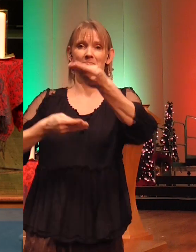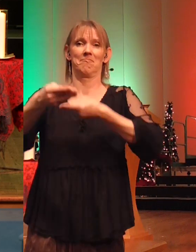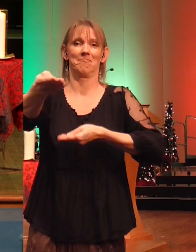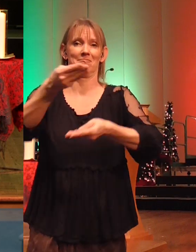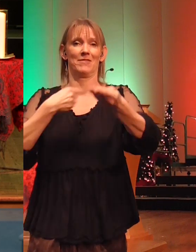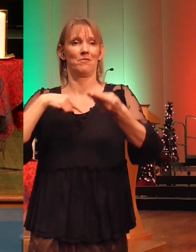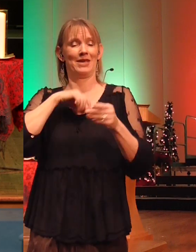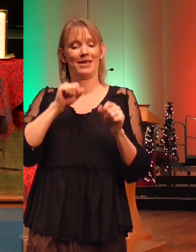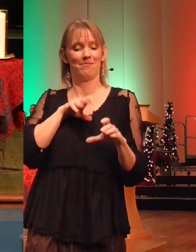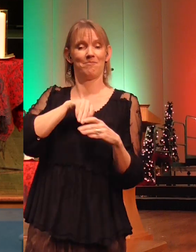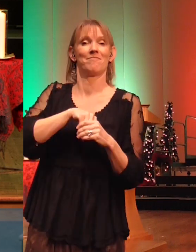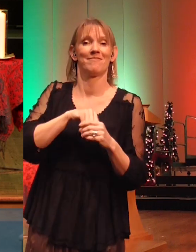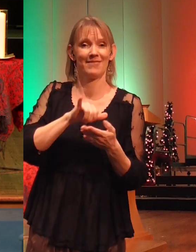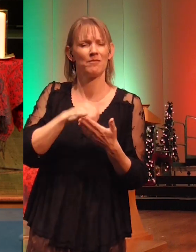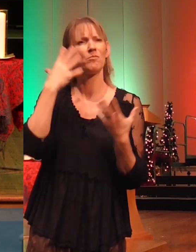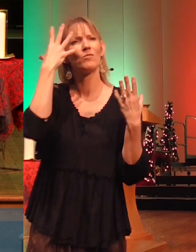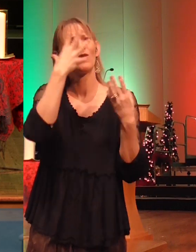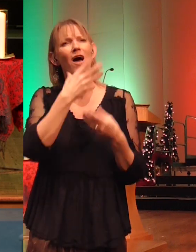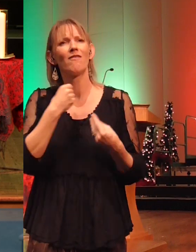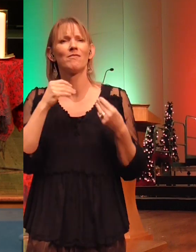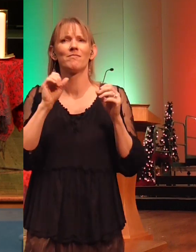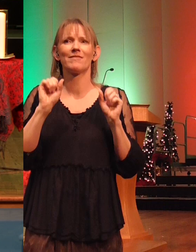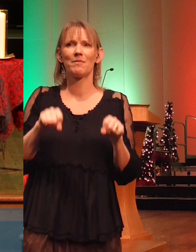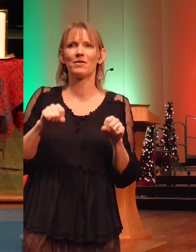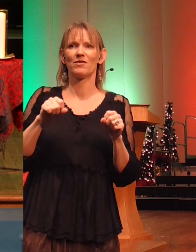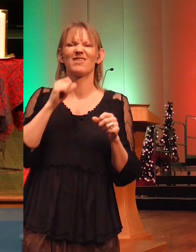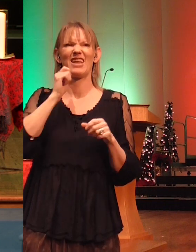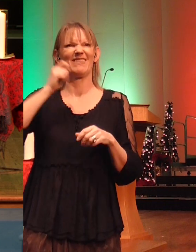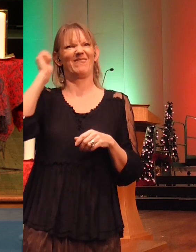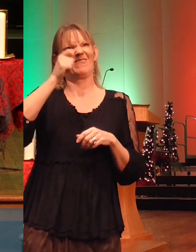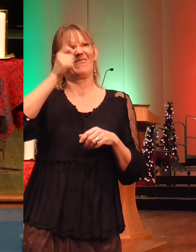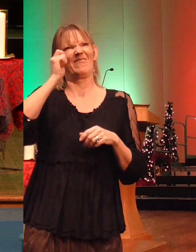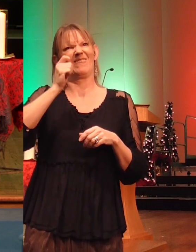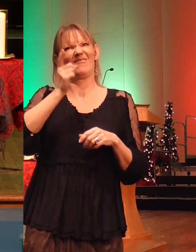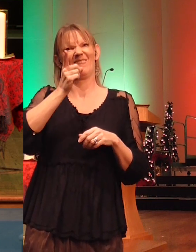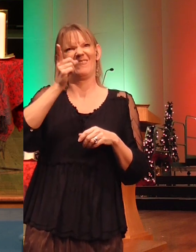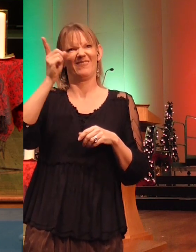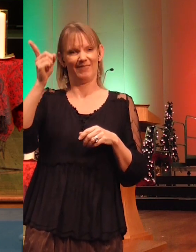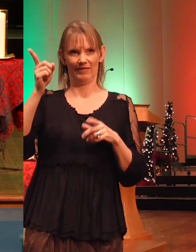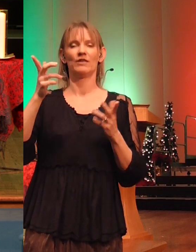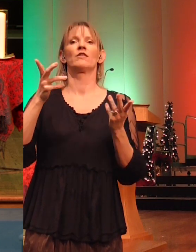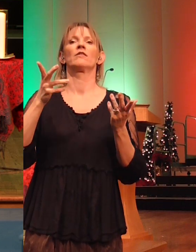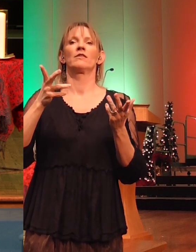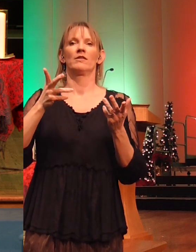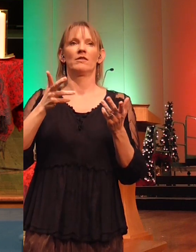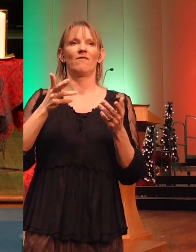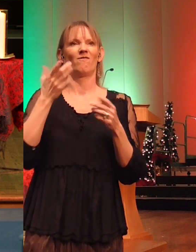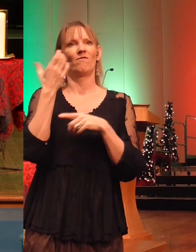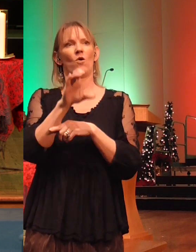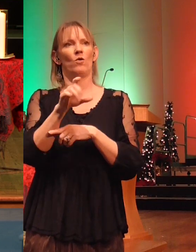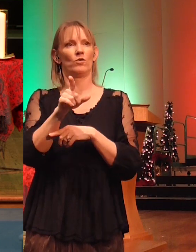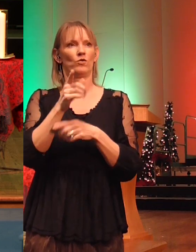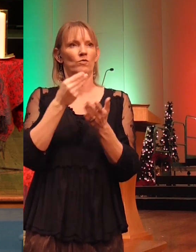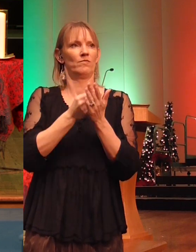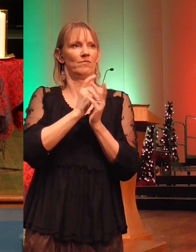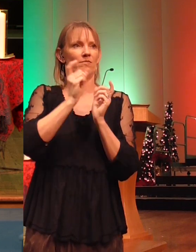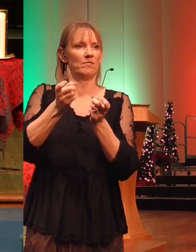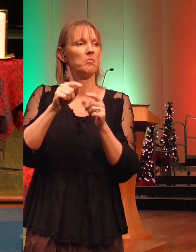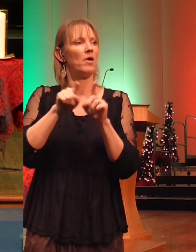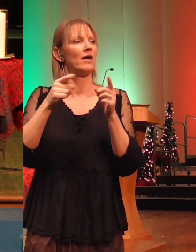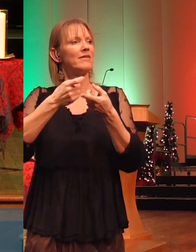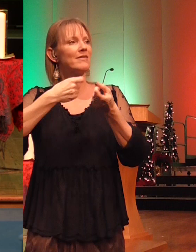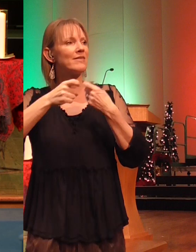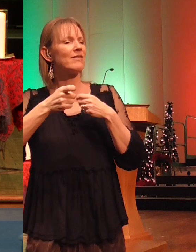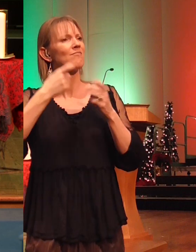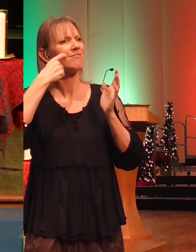And how beautiful it is to come to a place that doesn't browbeat you to give, but says, hey, enter into the joy of it. And let's help keep